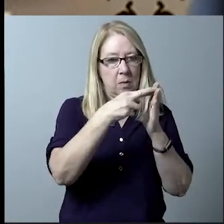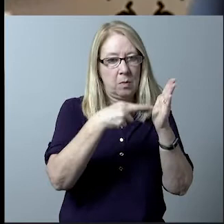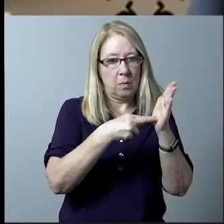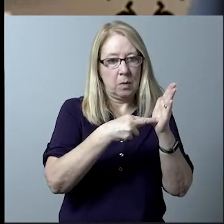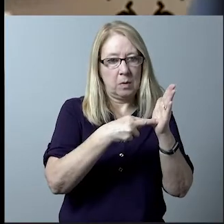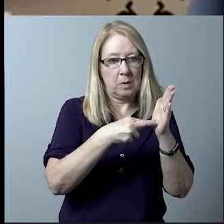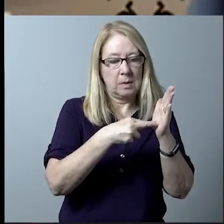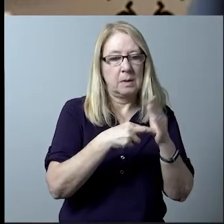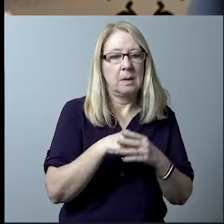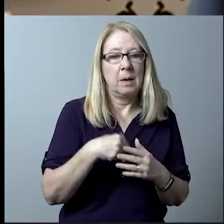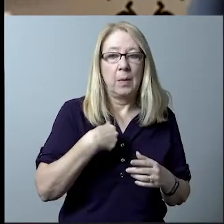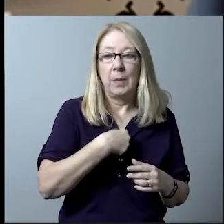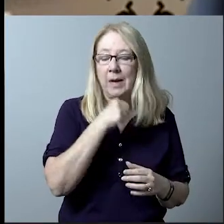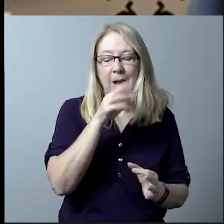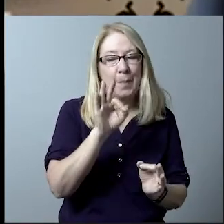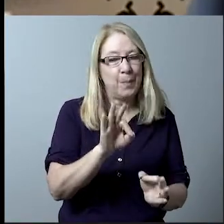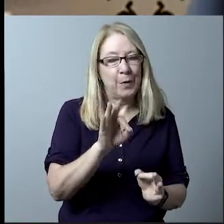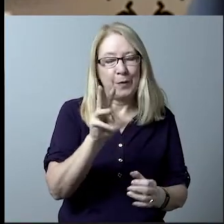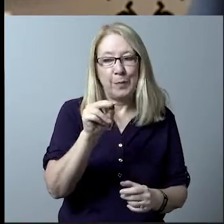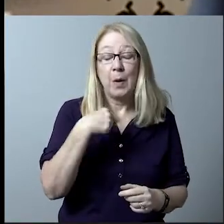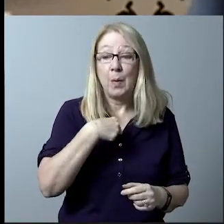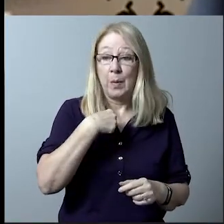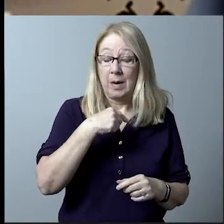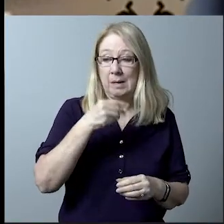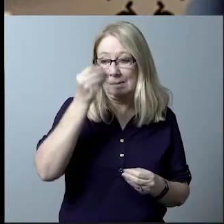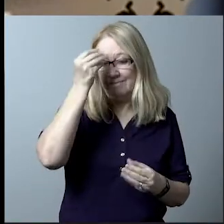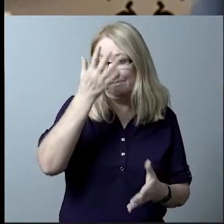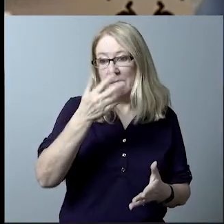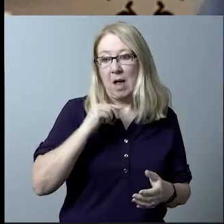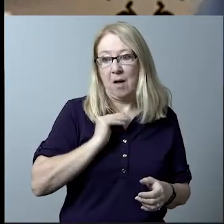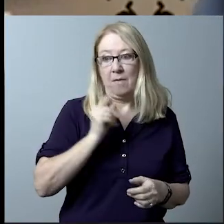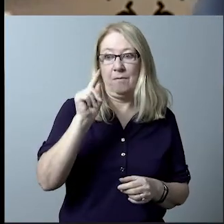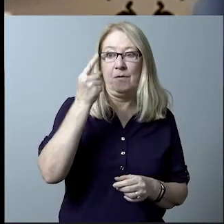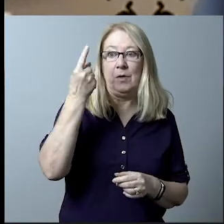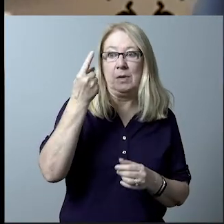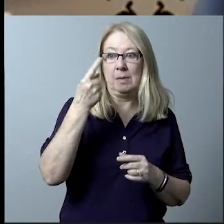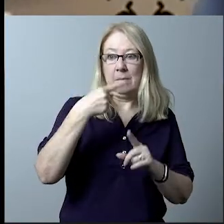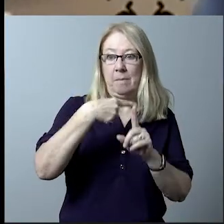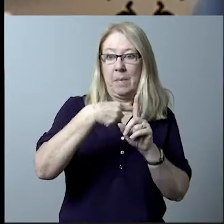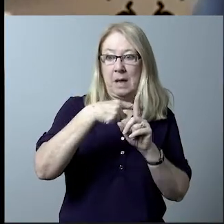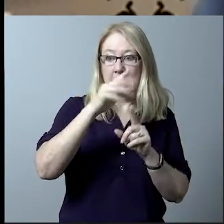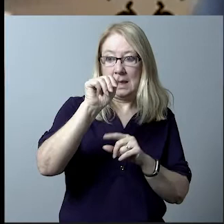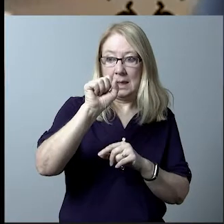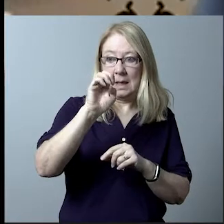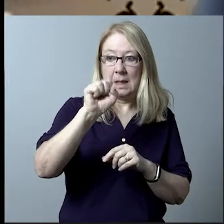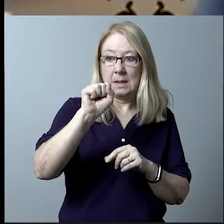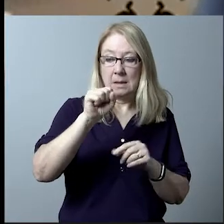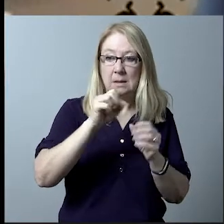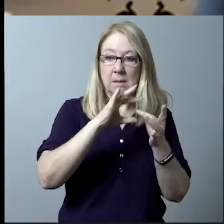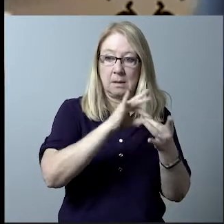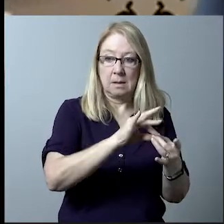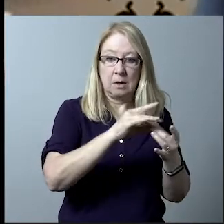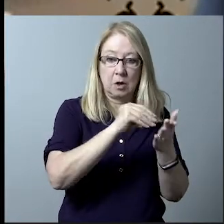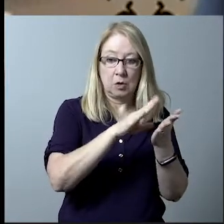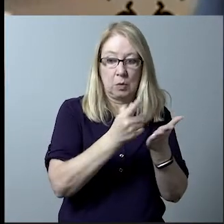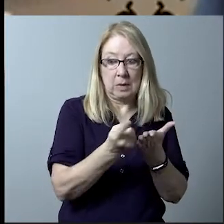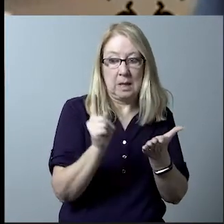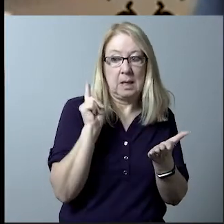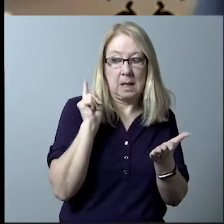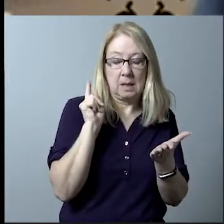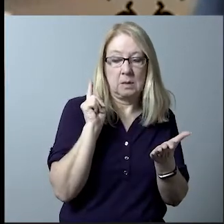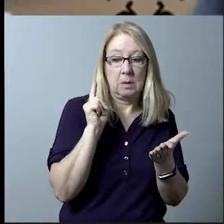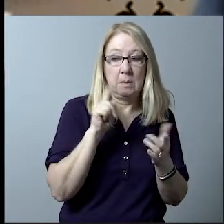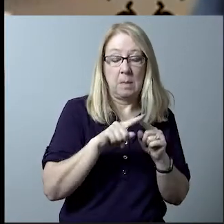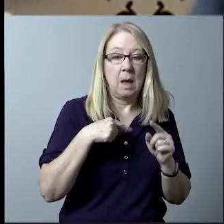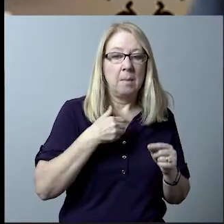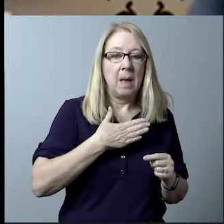guidelines, we have not been perfect. We reported our first 3 positive COVID-19 cases among students last